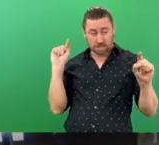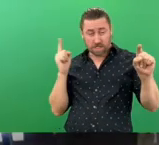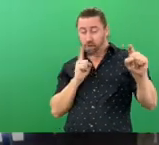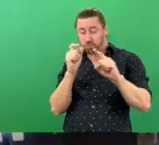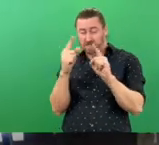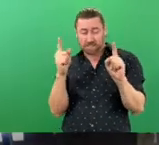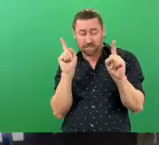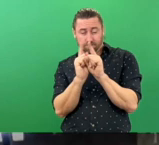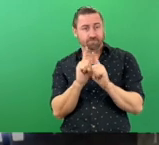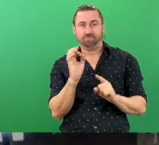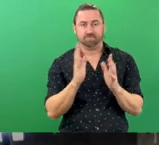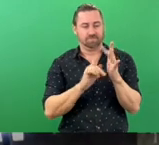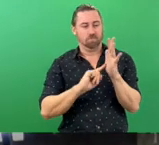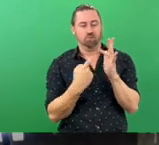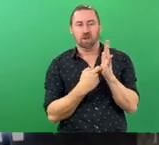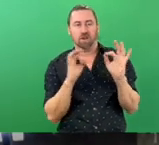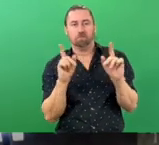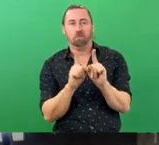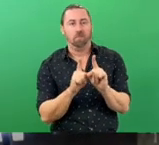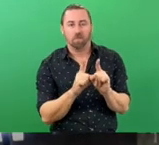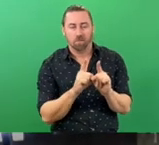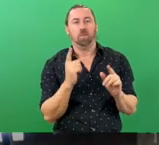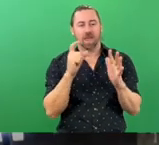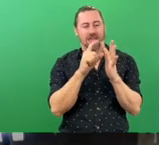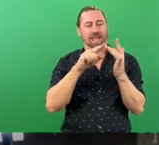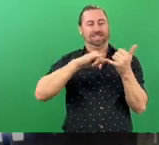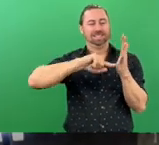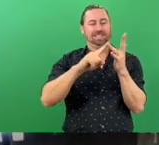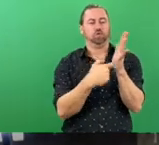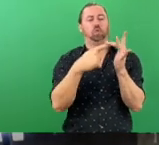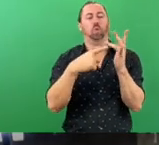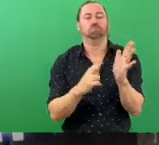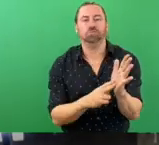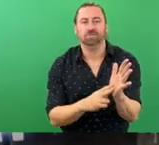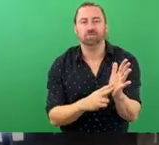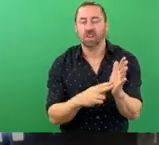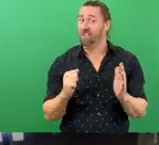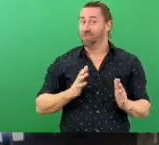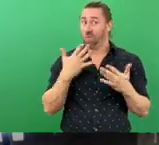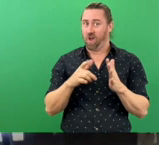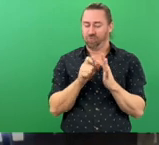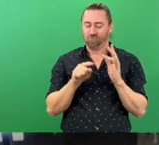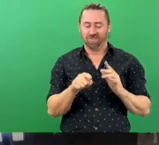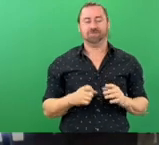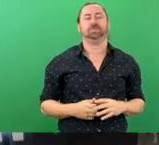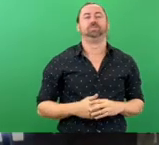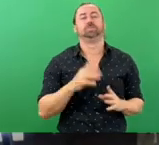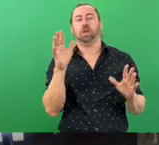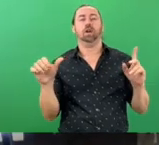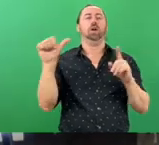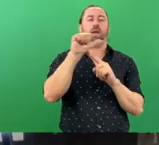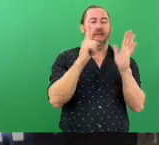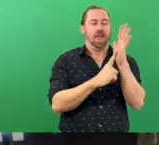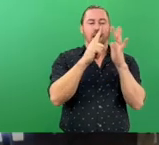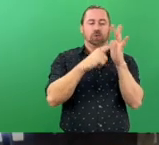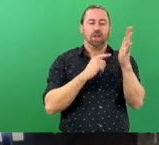we've just demonstrated, mirrors don't duplicate reality. They distort reality in really, really interesting ways. Okay, now let's go